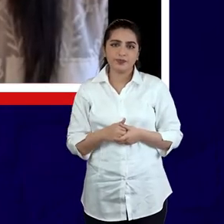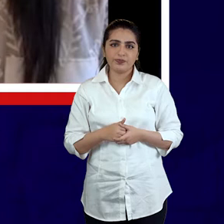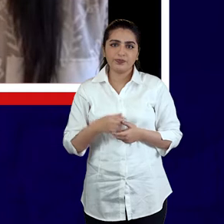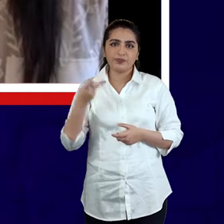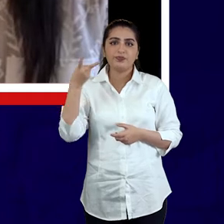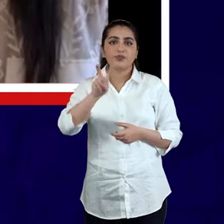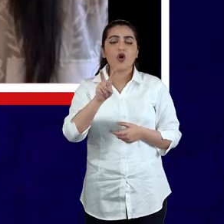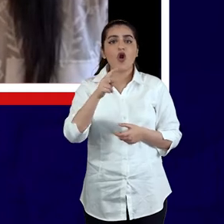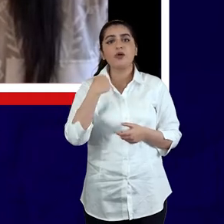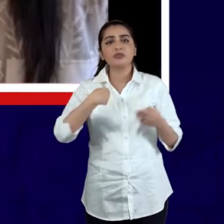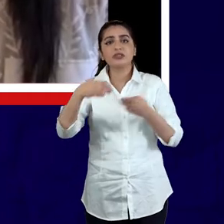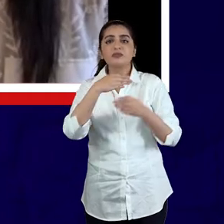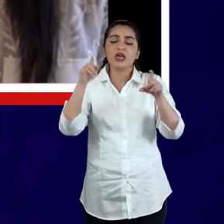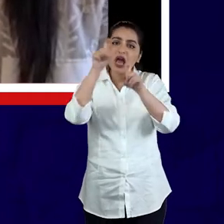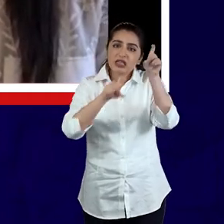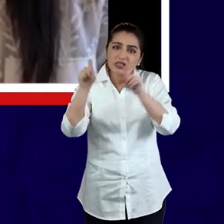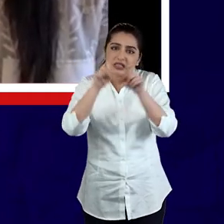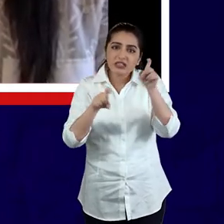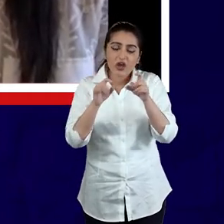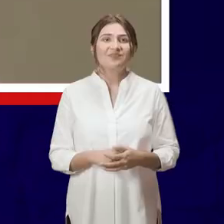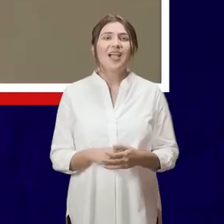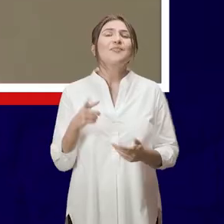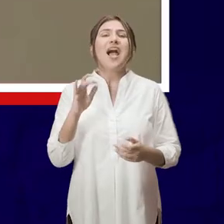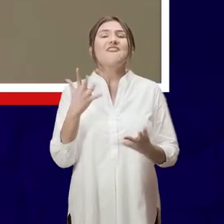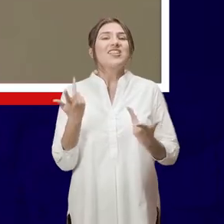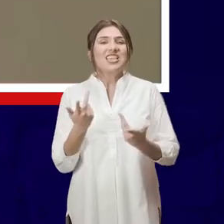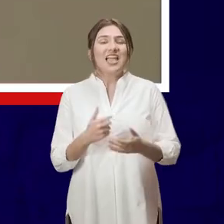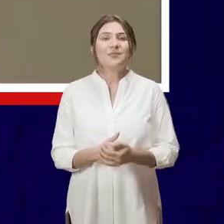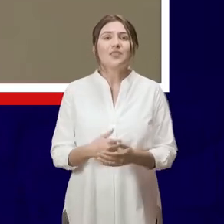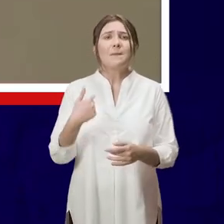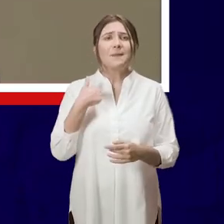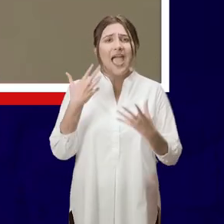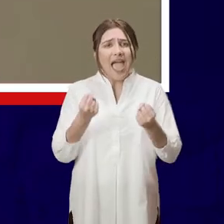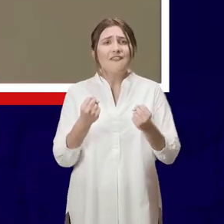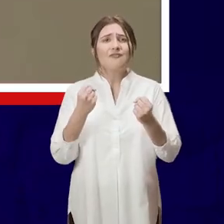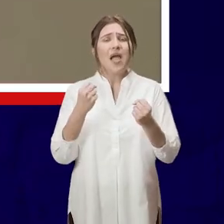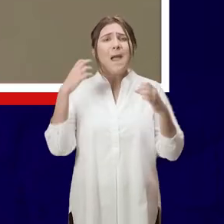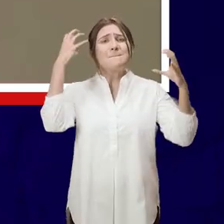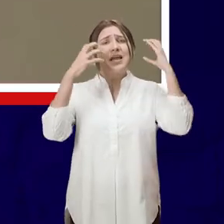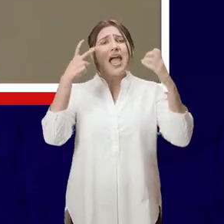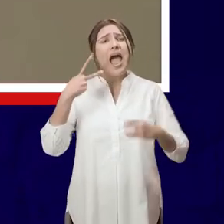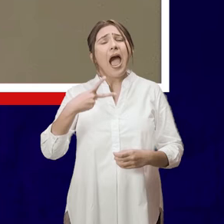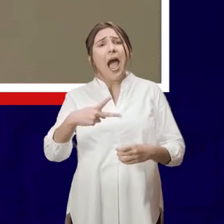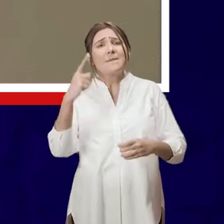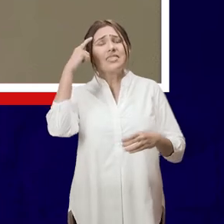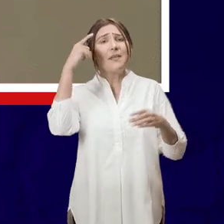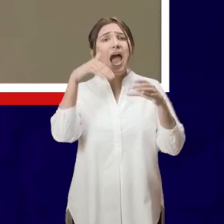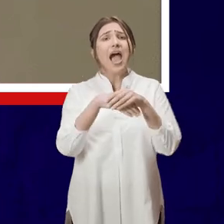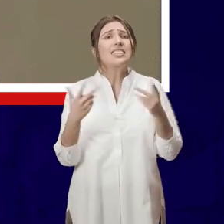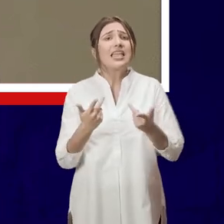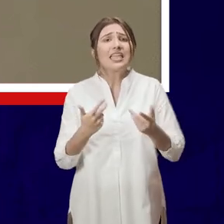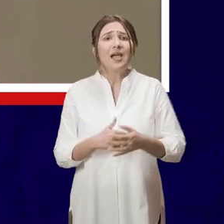of dignity for women, and also the design of the chula? My concern has been for a long time, how do